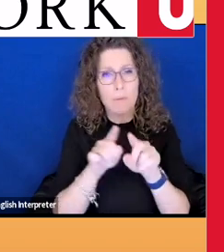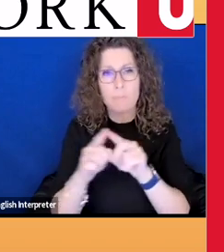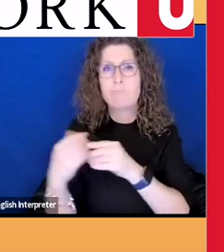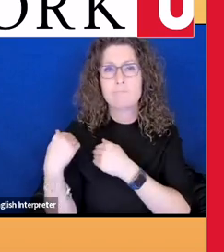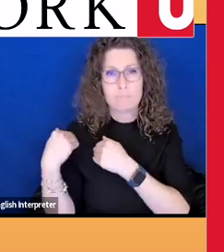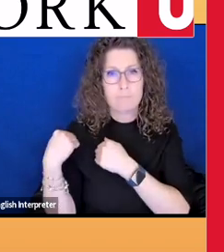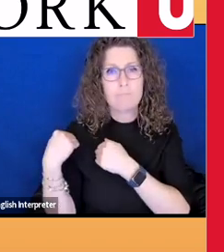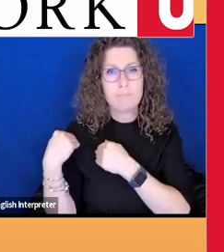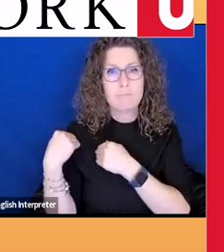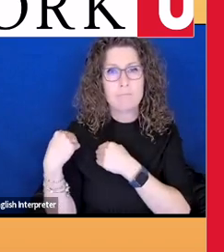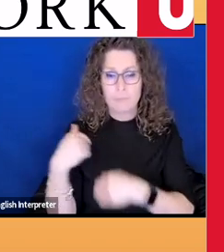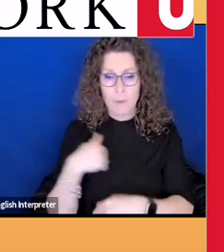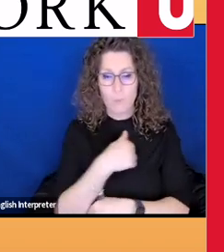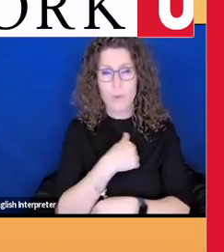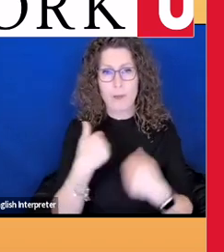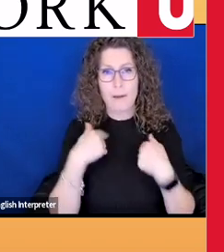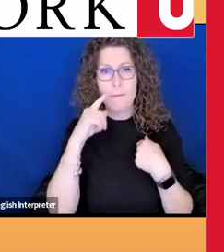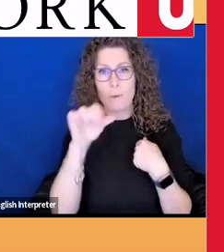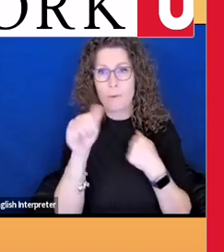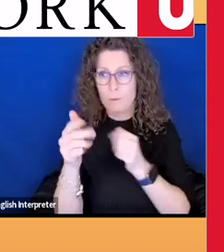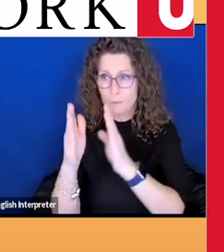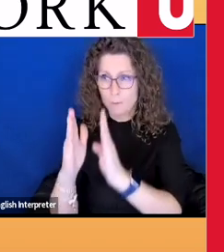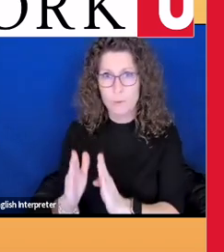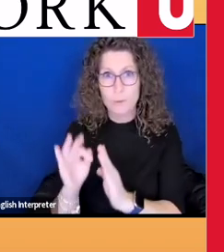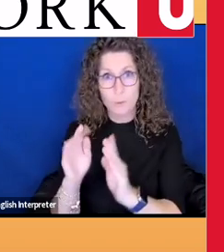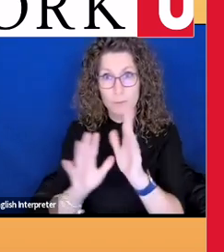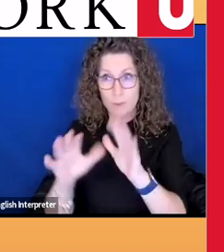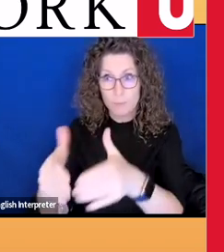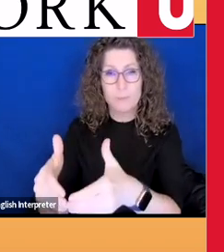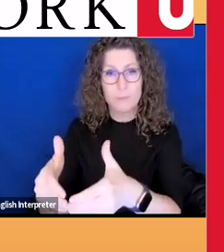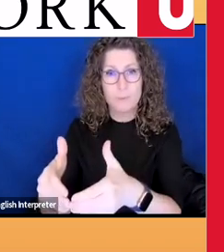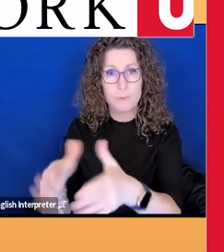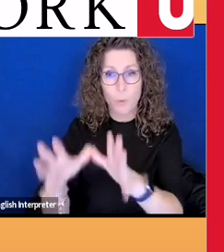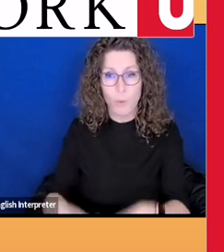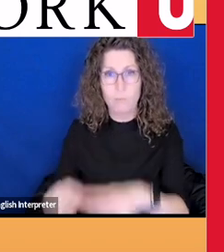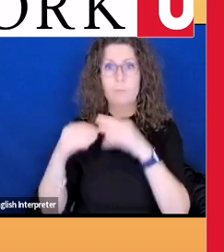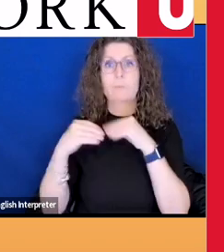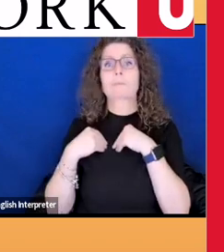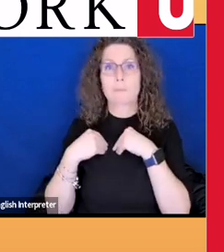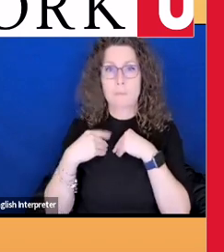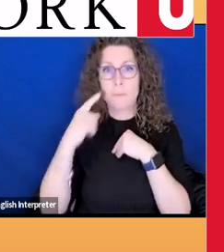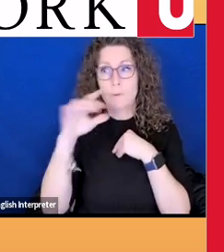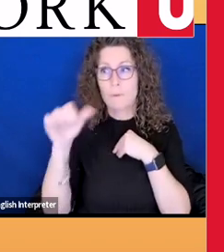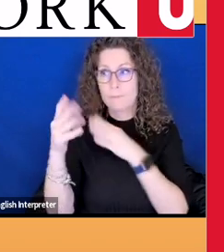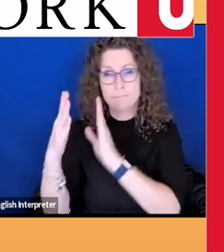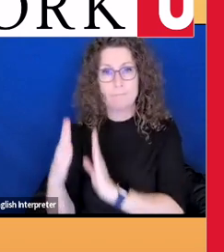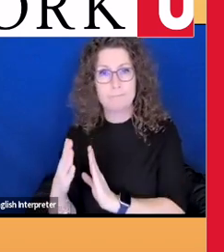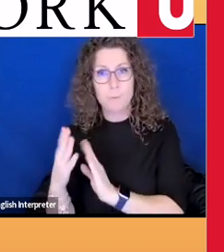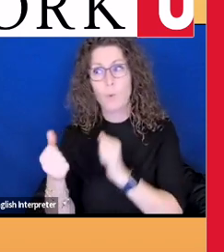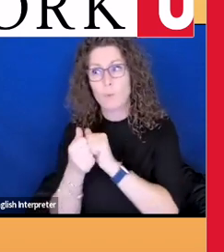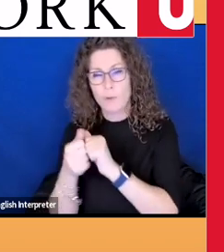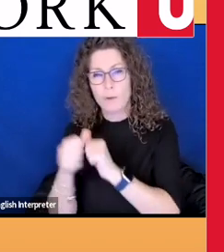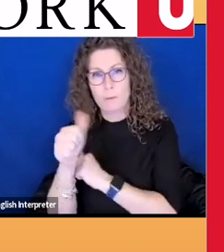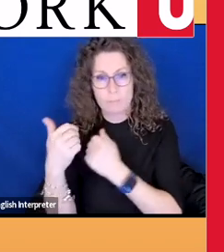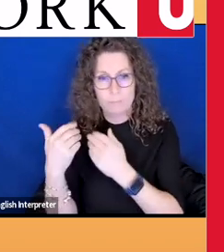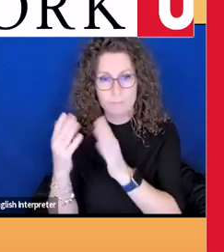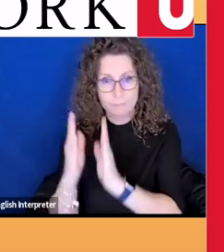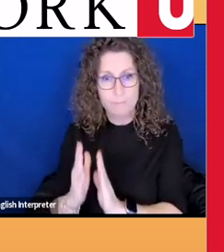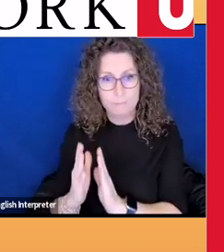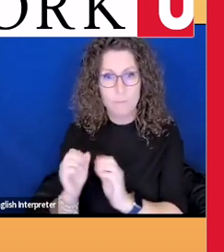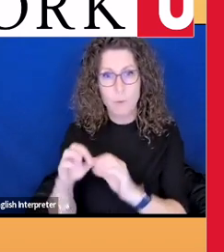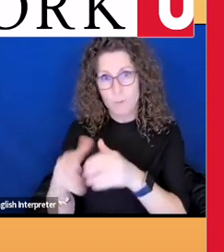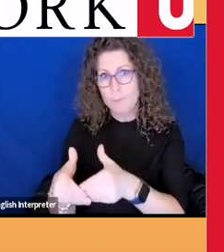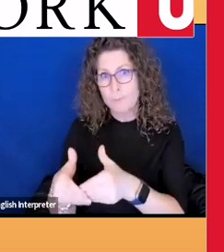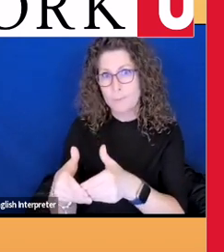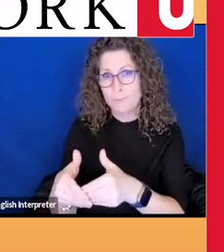that one has for another, or that one undertakes on behalf of another. But while the legal statute of